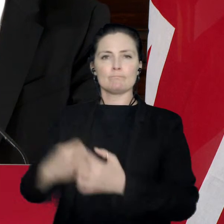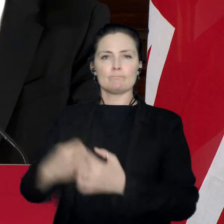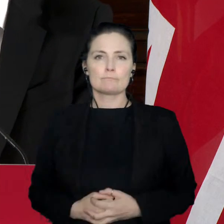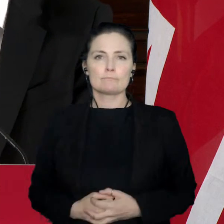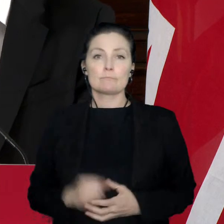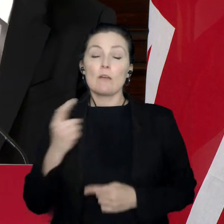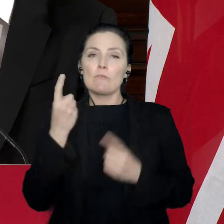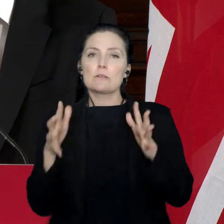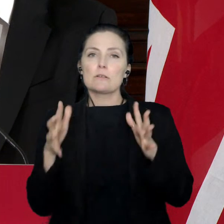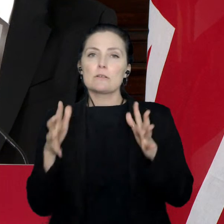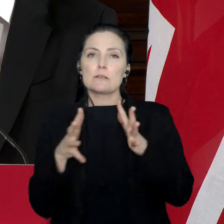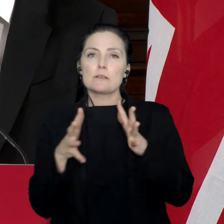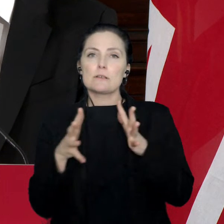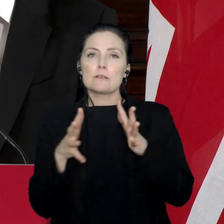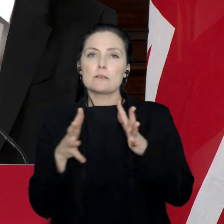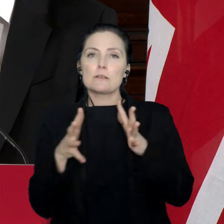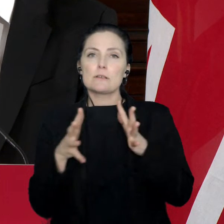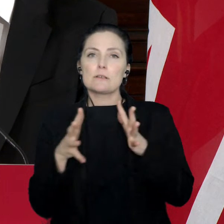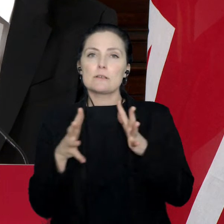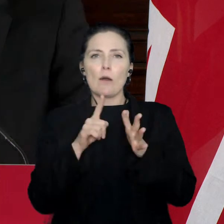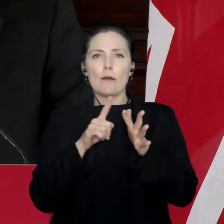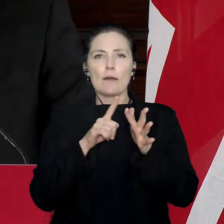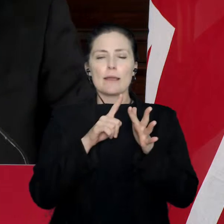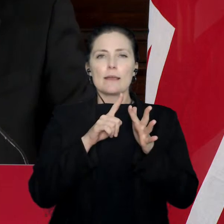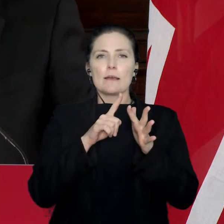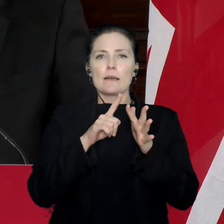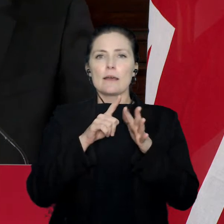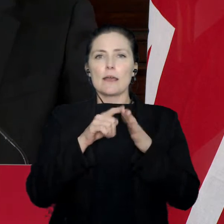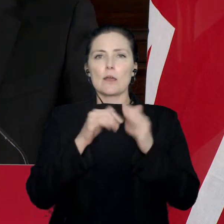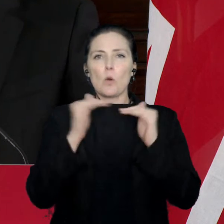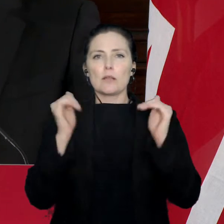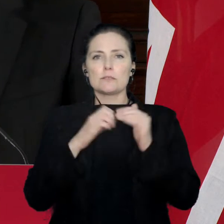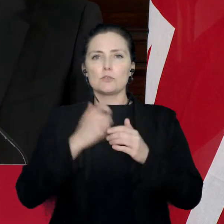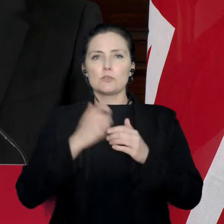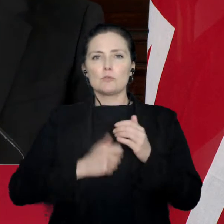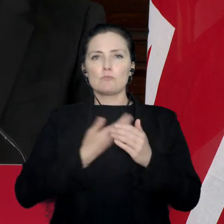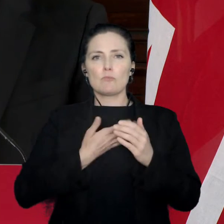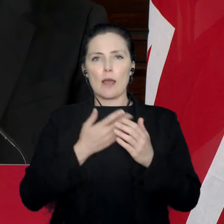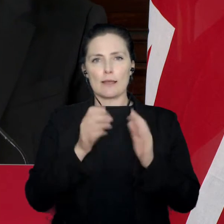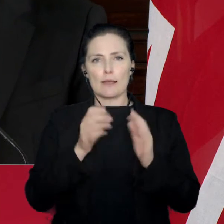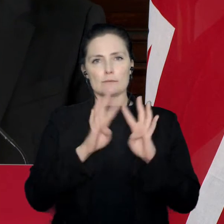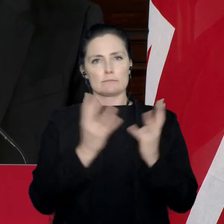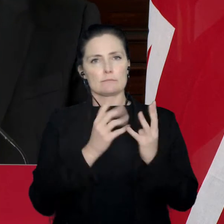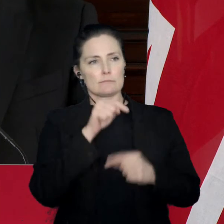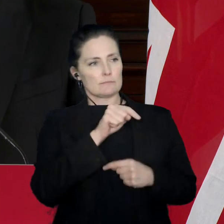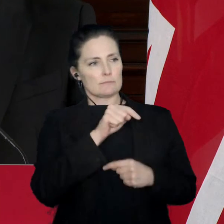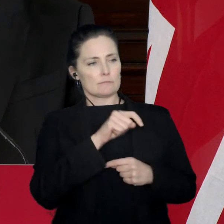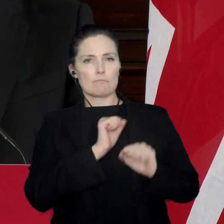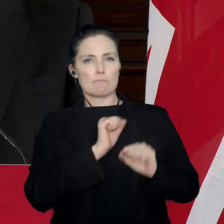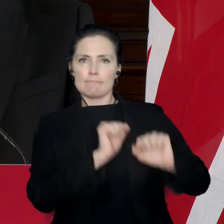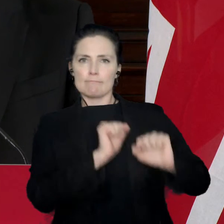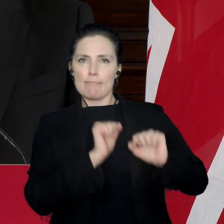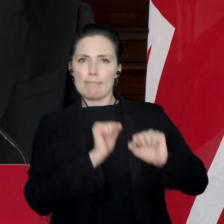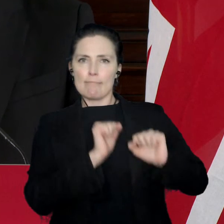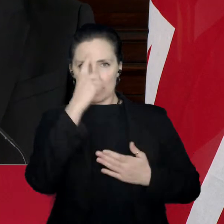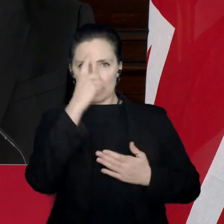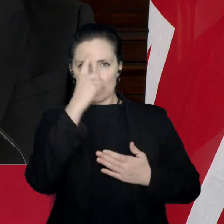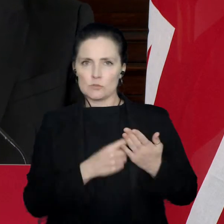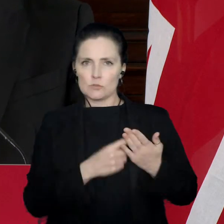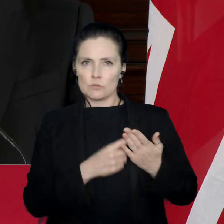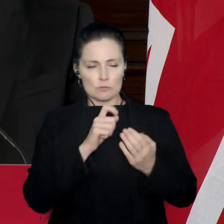But it was deeper than that, because we also had to make clear that there was no space for anyone who didn't do the